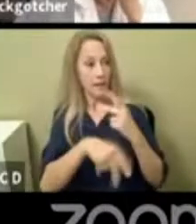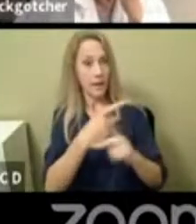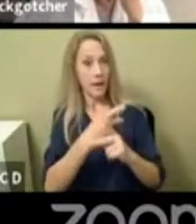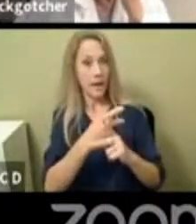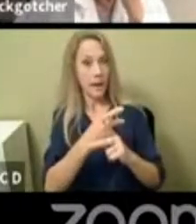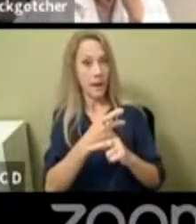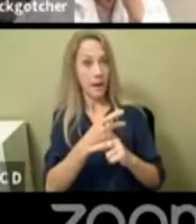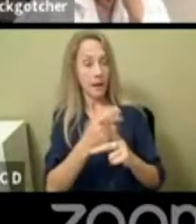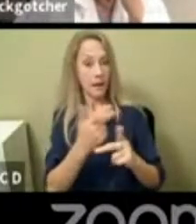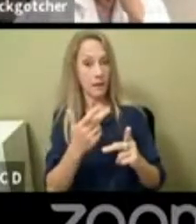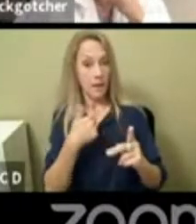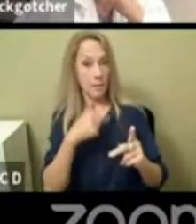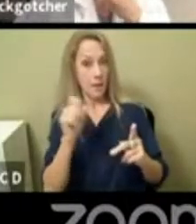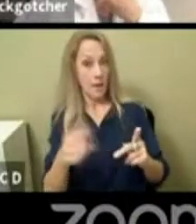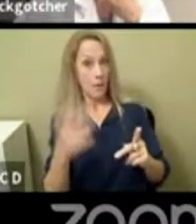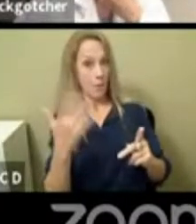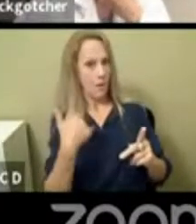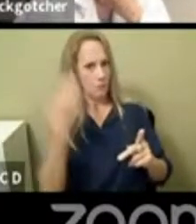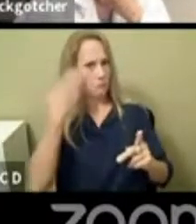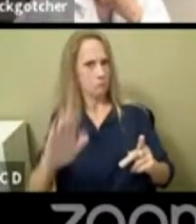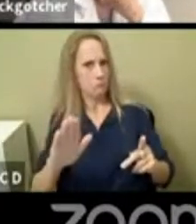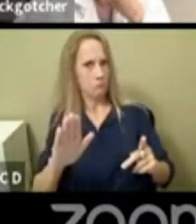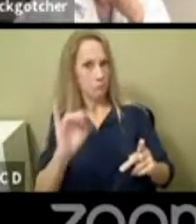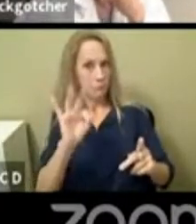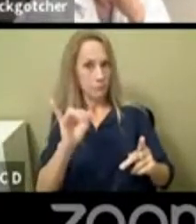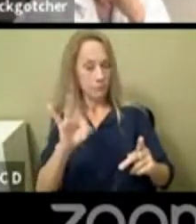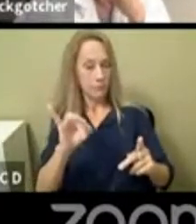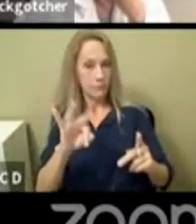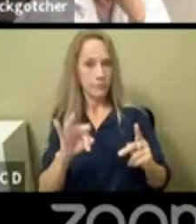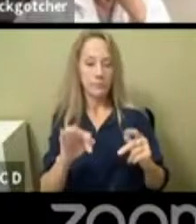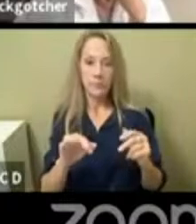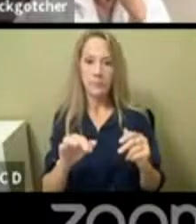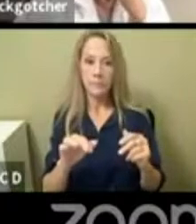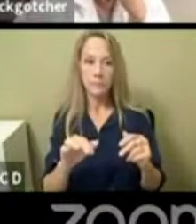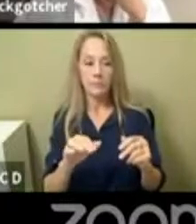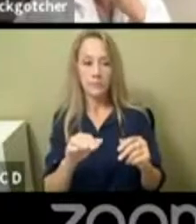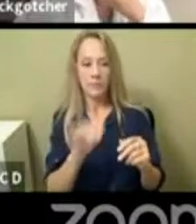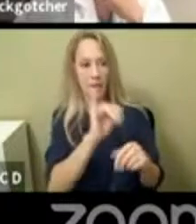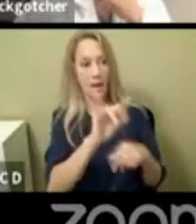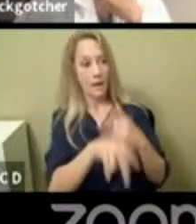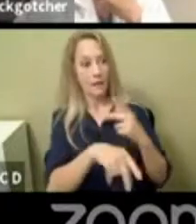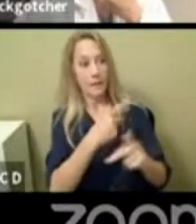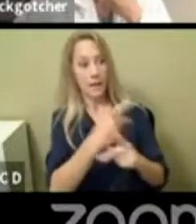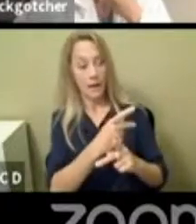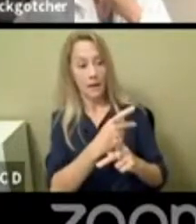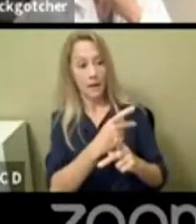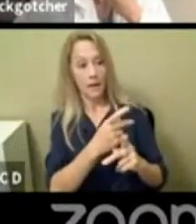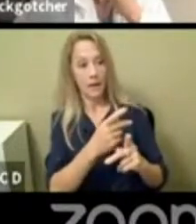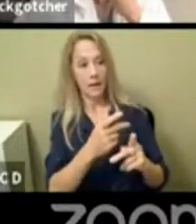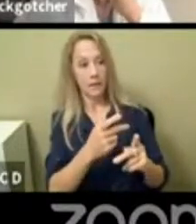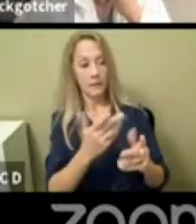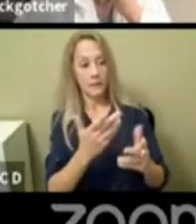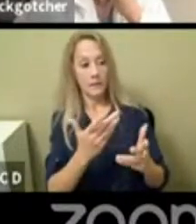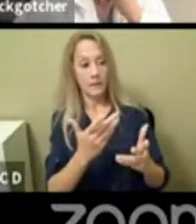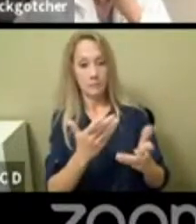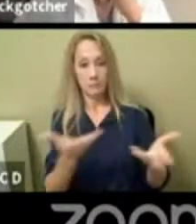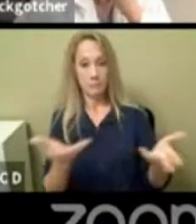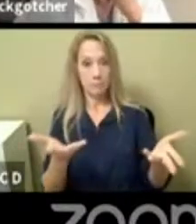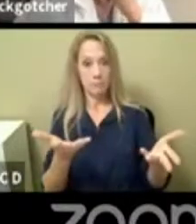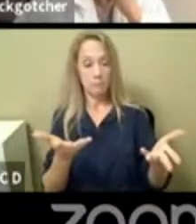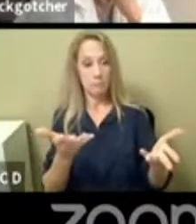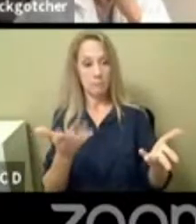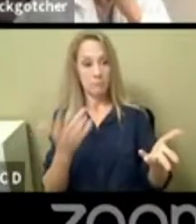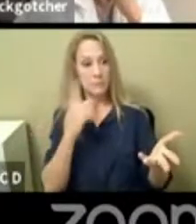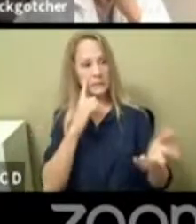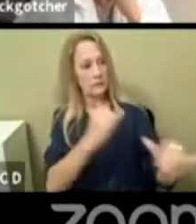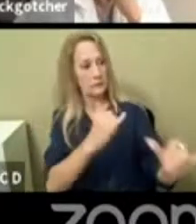asking because I don't know the answer. I mean, you know, from a just being from a board membership standpoint, is there any equivalent for